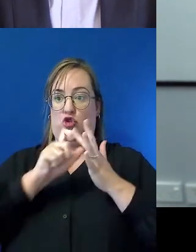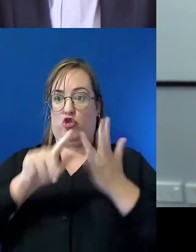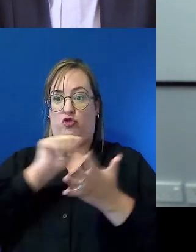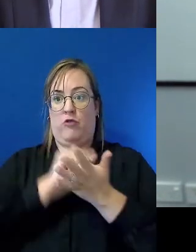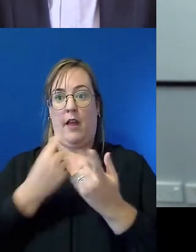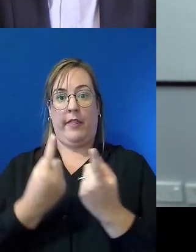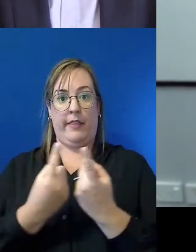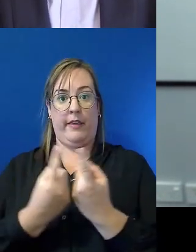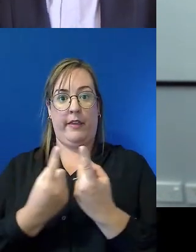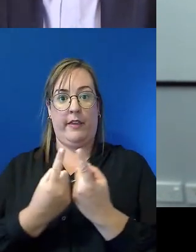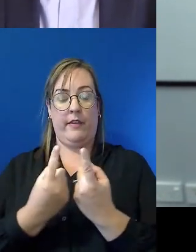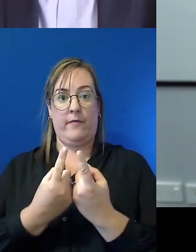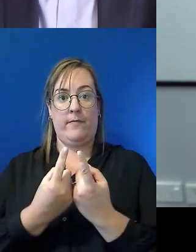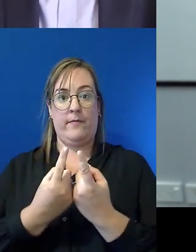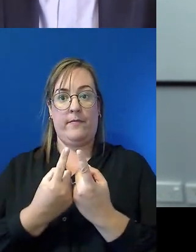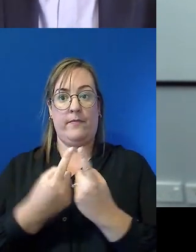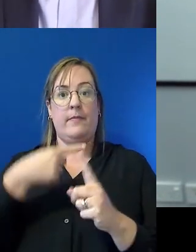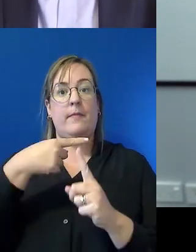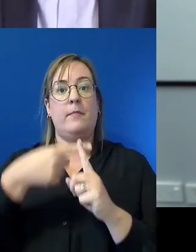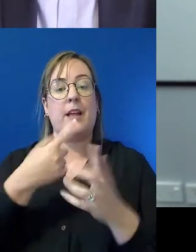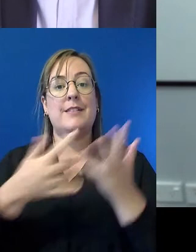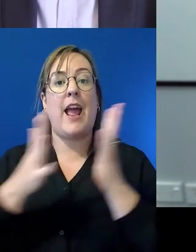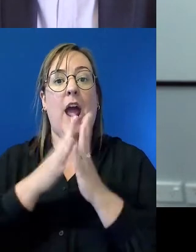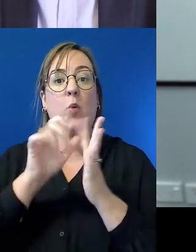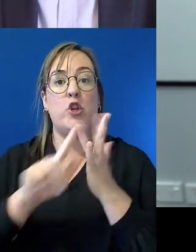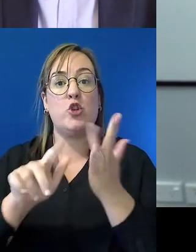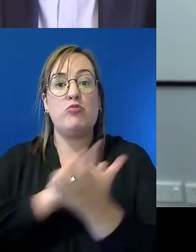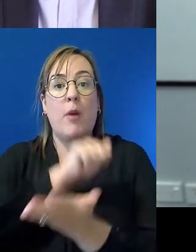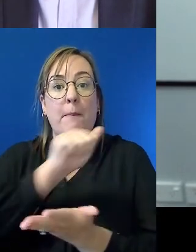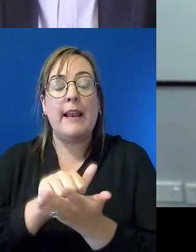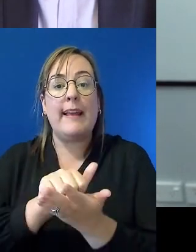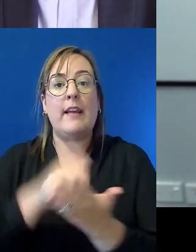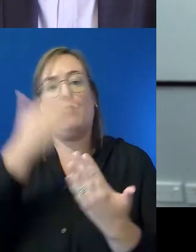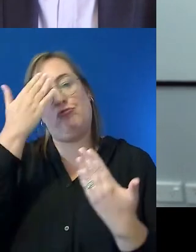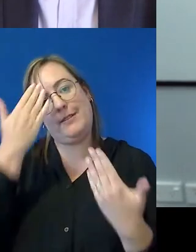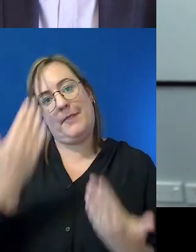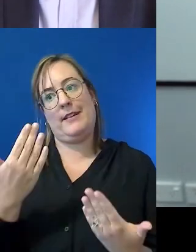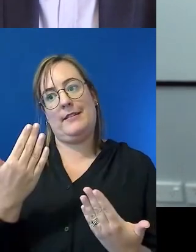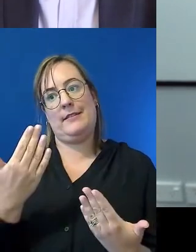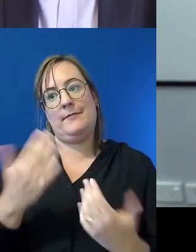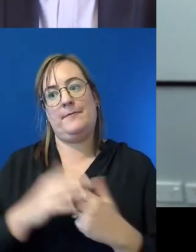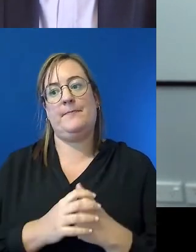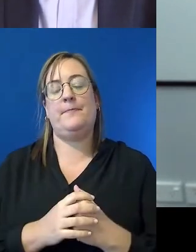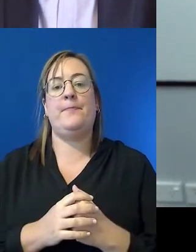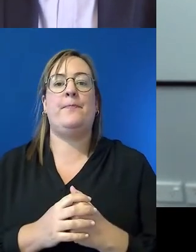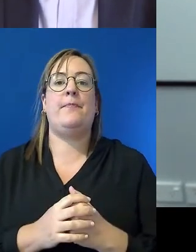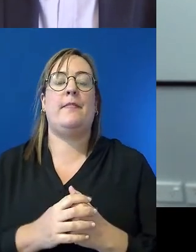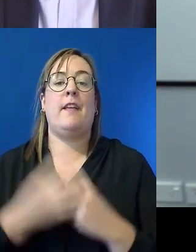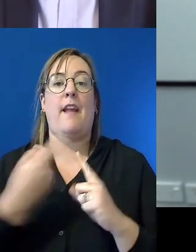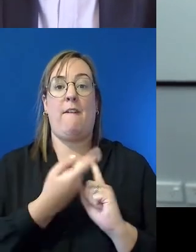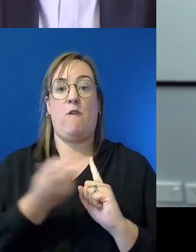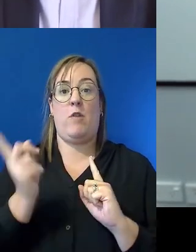we then kind of think about how we do that? Well, be respectful. Yeah,